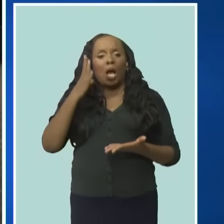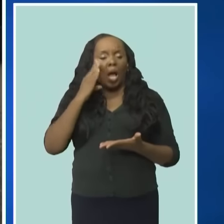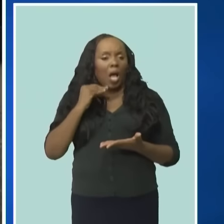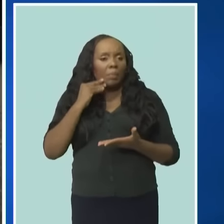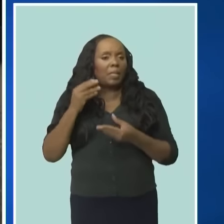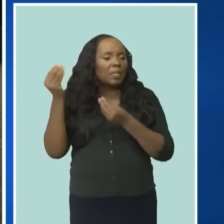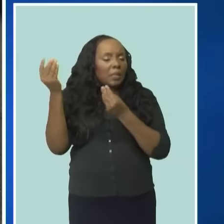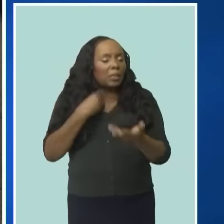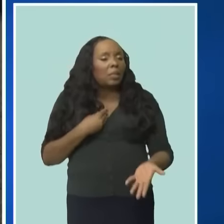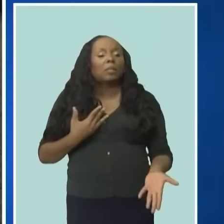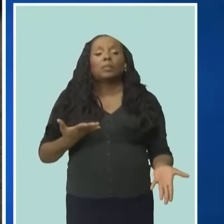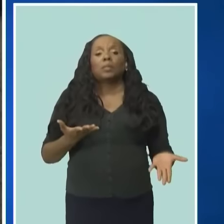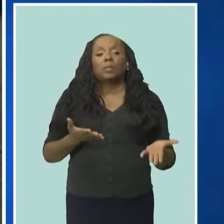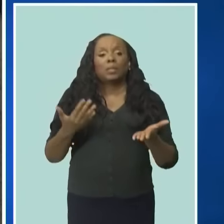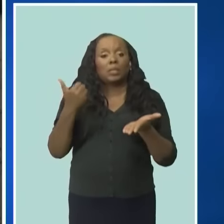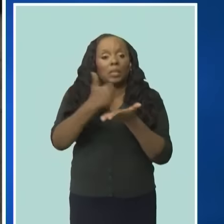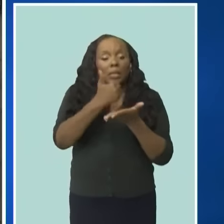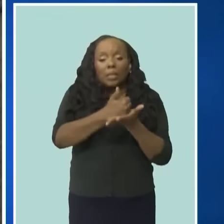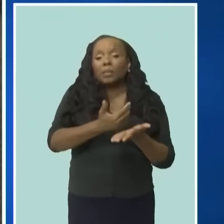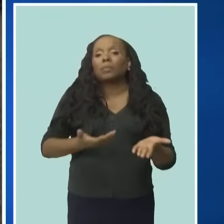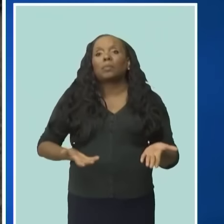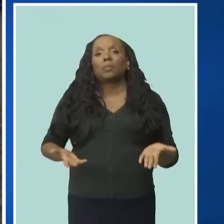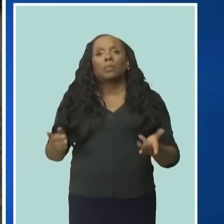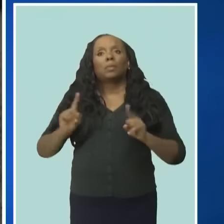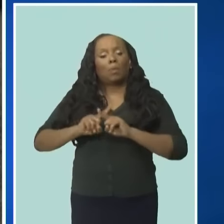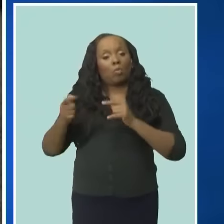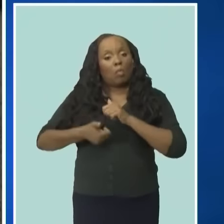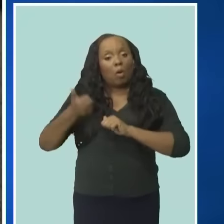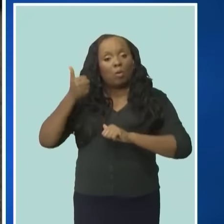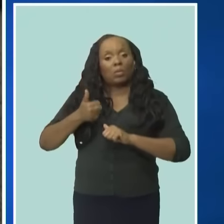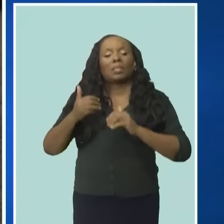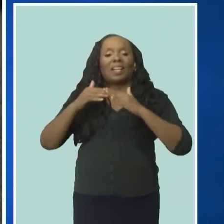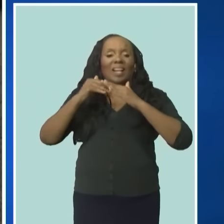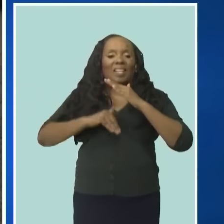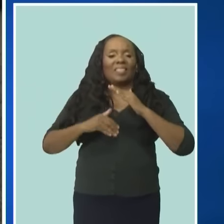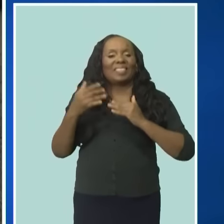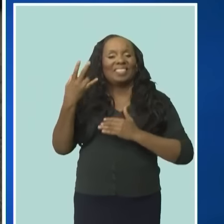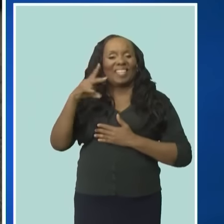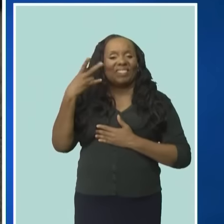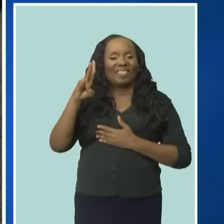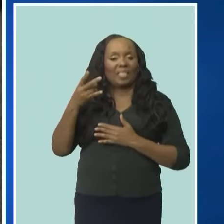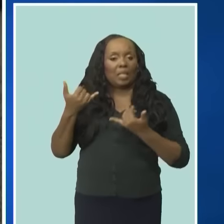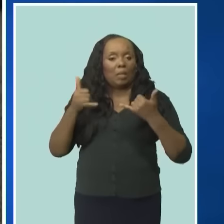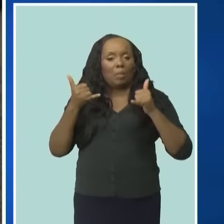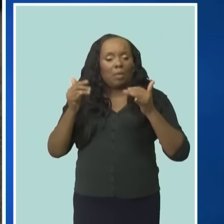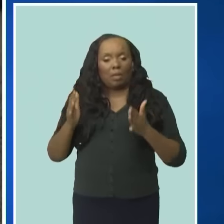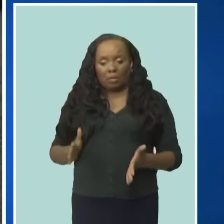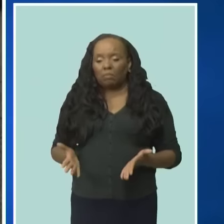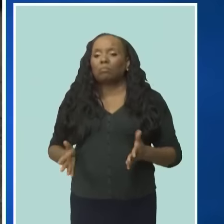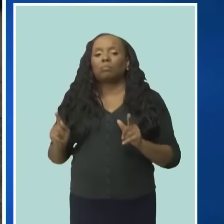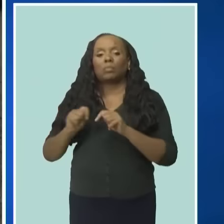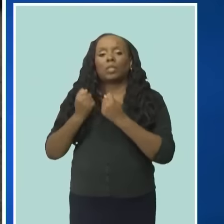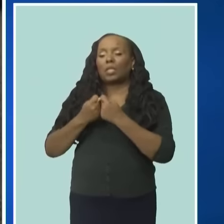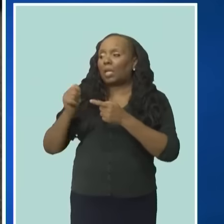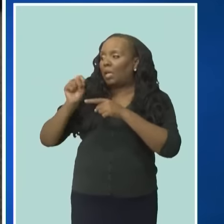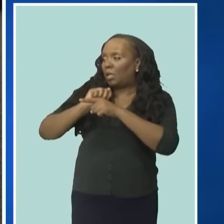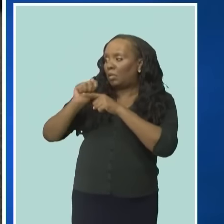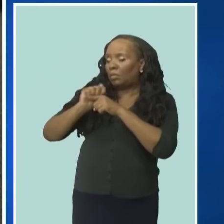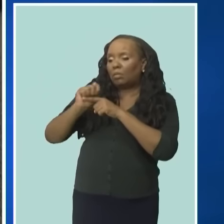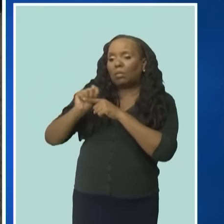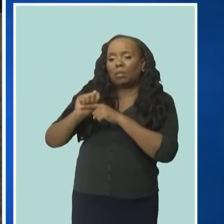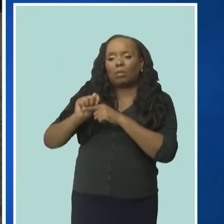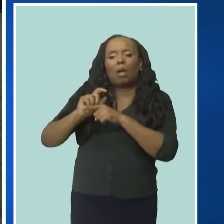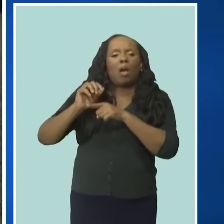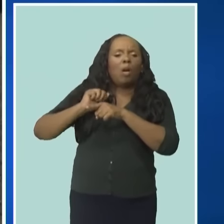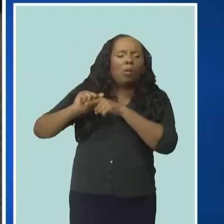them, and what's not, but predominantly on the 17 players. Byron said the team's preparation was based a lot on